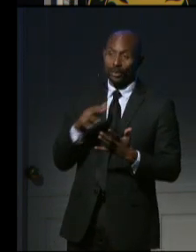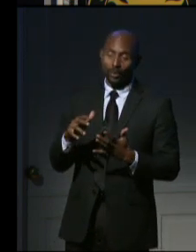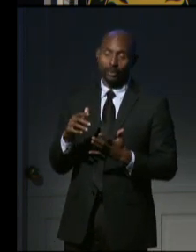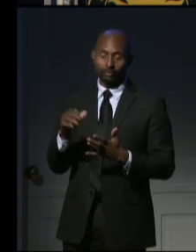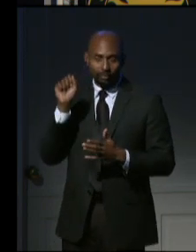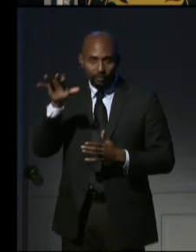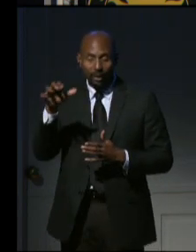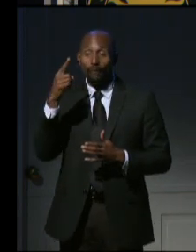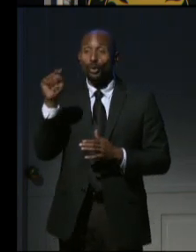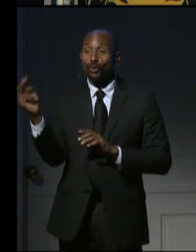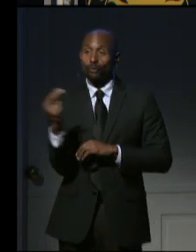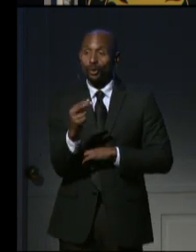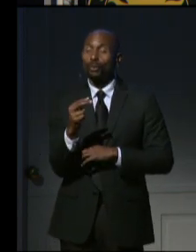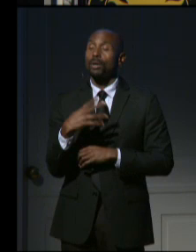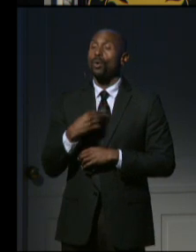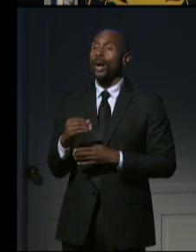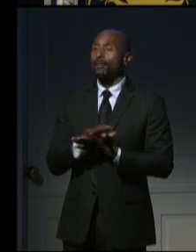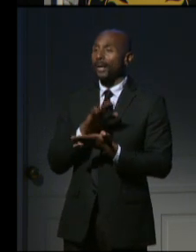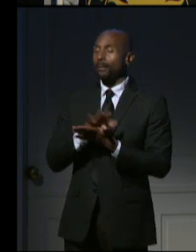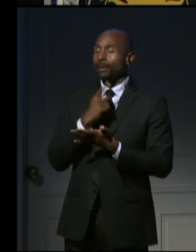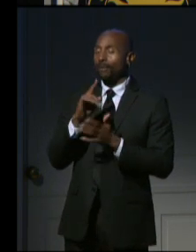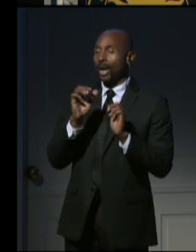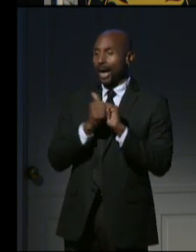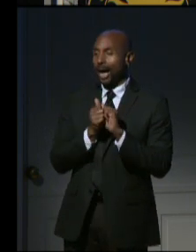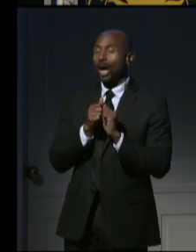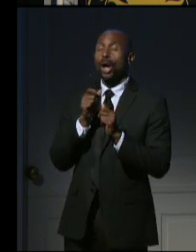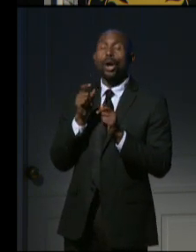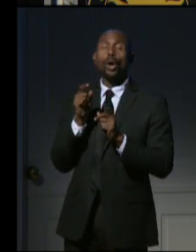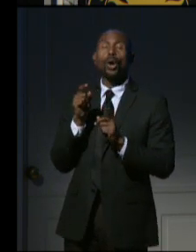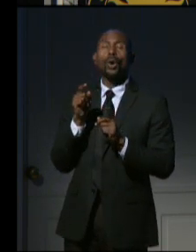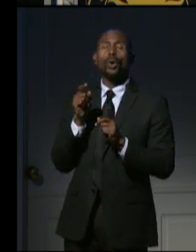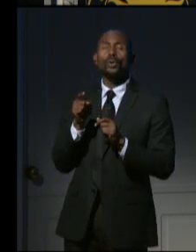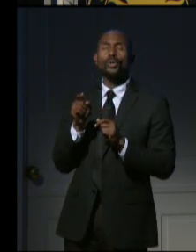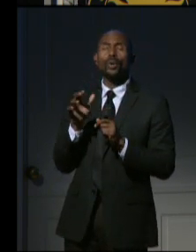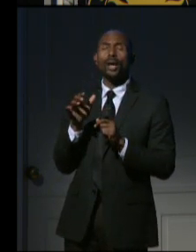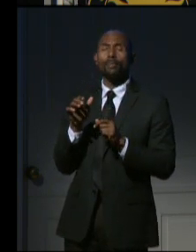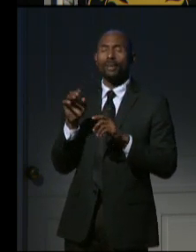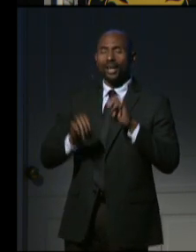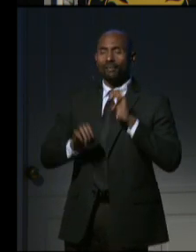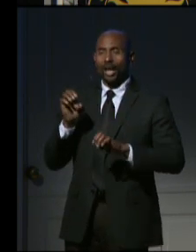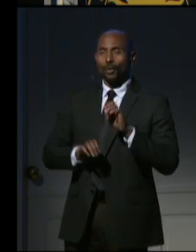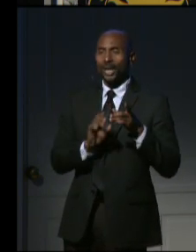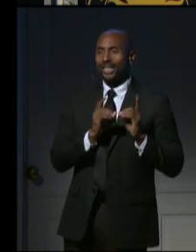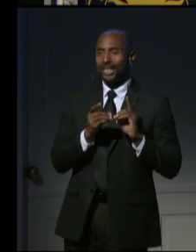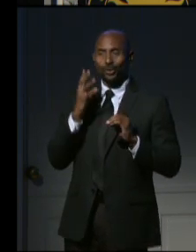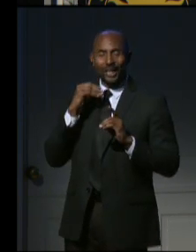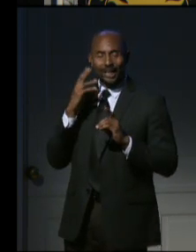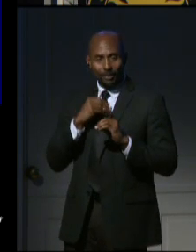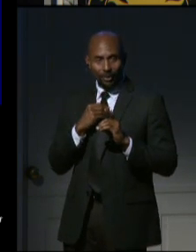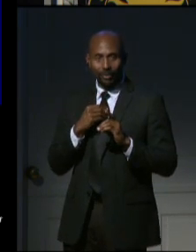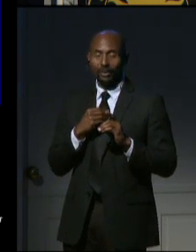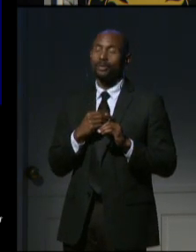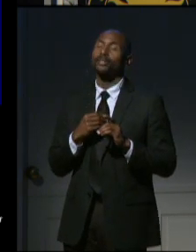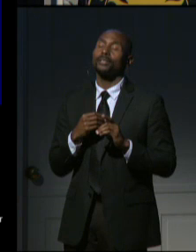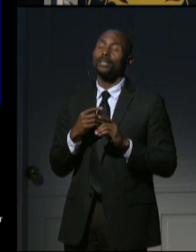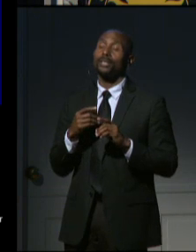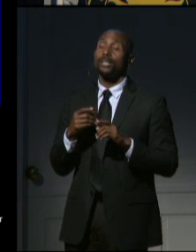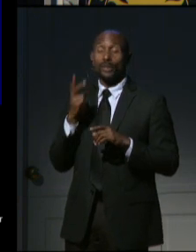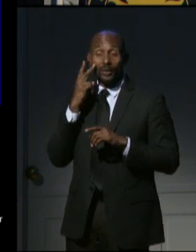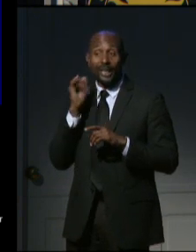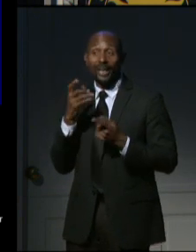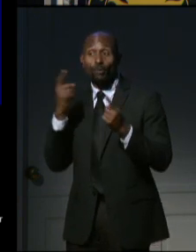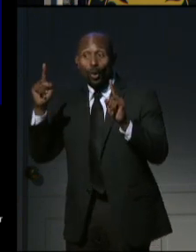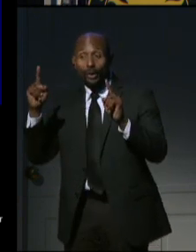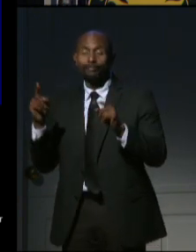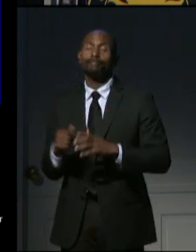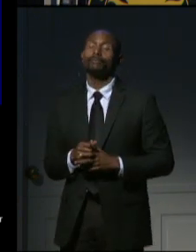go view it, and it's a white paper on how do you actually evaluate digital experience to show that they're working. So we were a